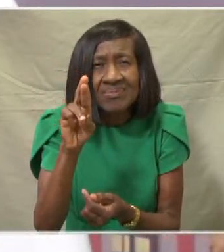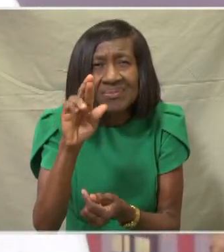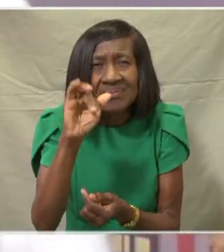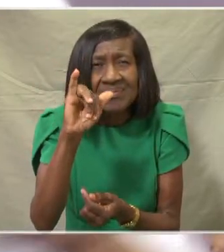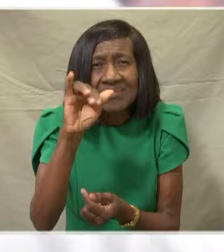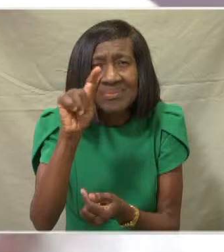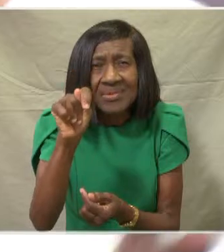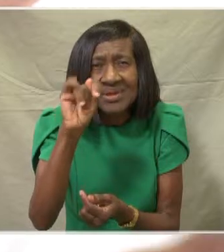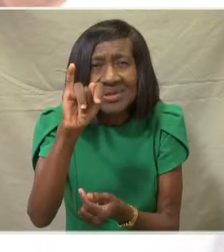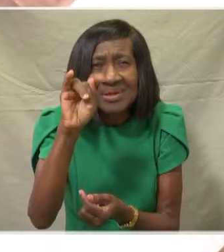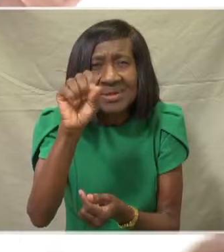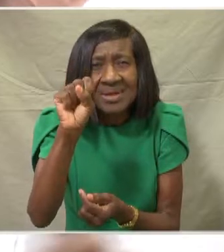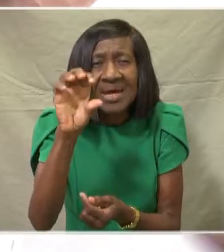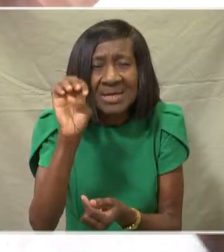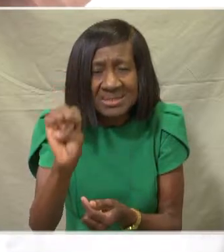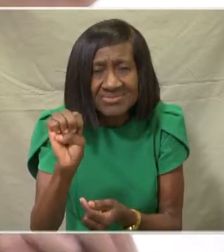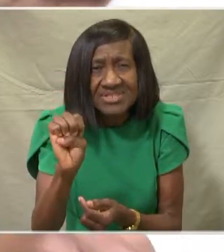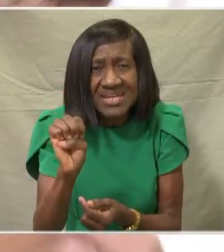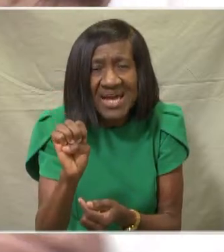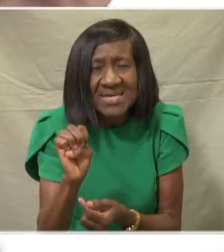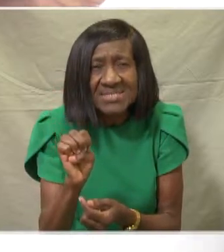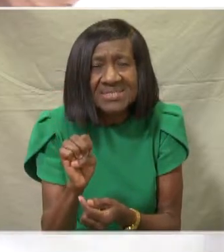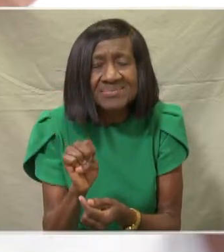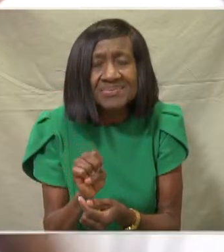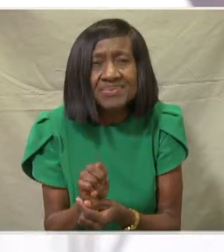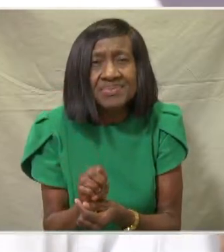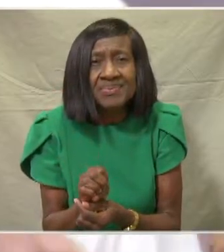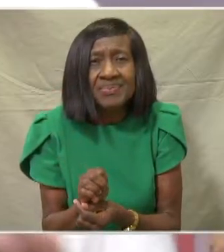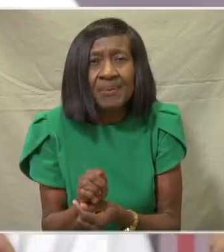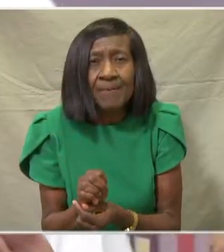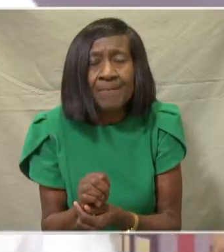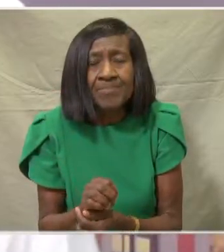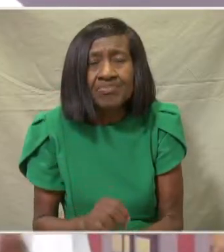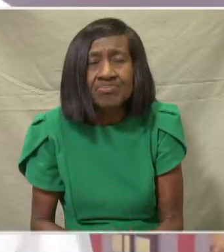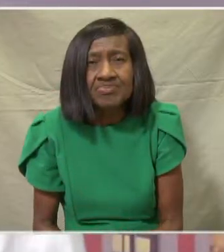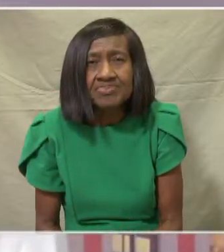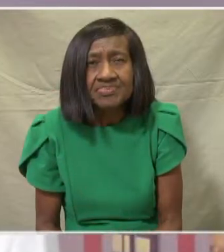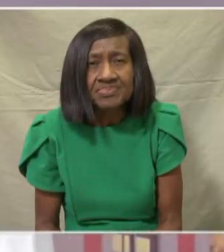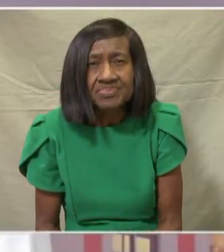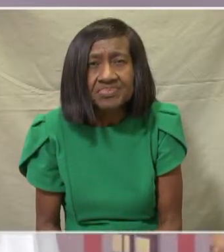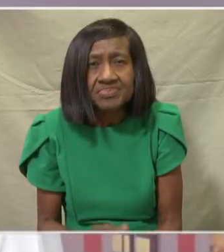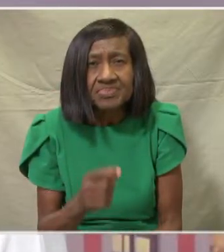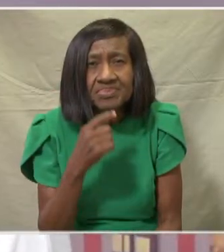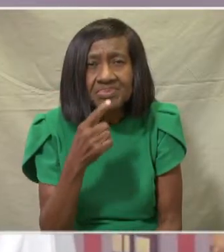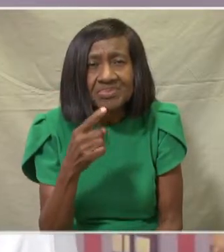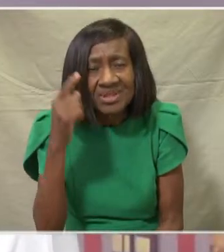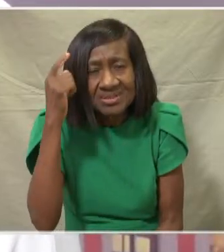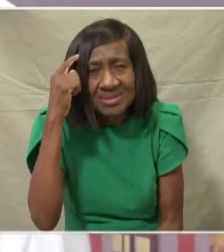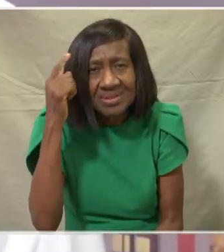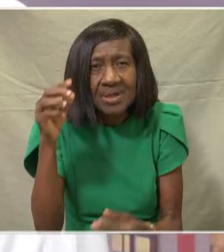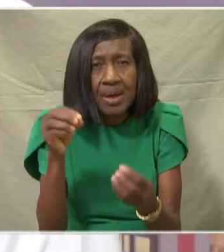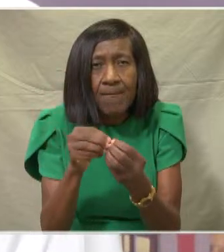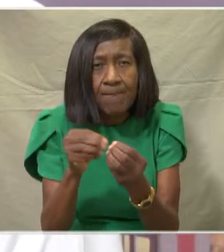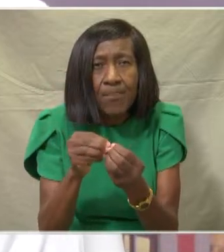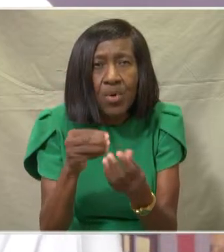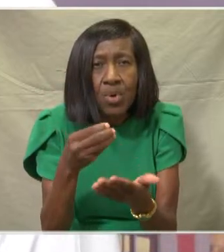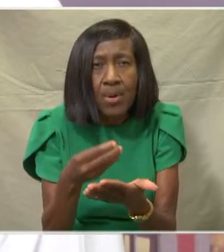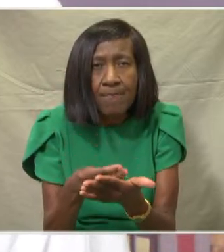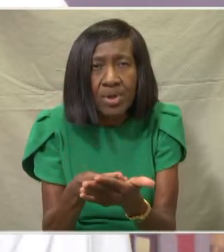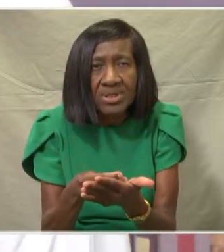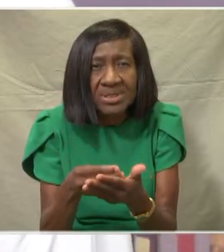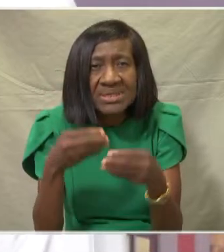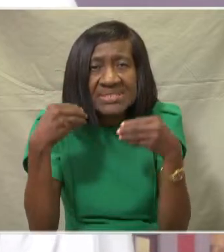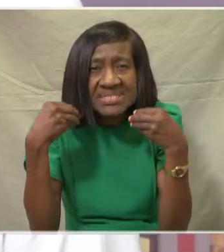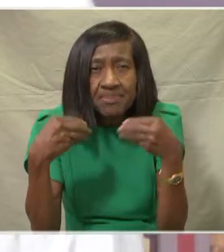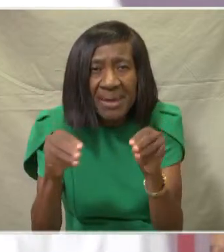have to declare that money that they spent, even though each one of us individually would know that there is obviously more money being spent than is being declared.